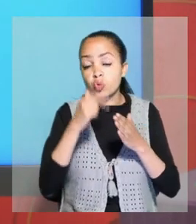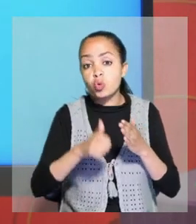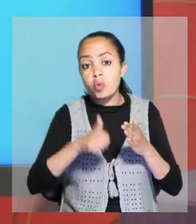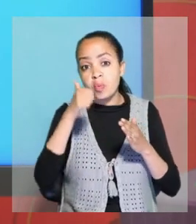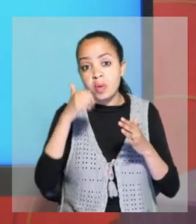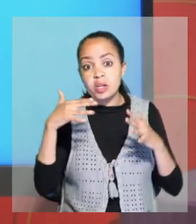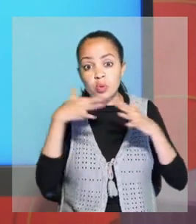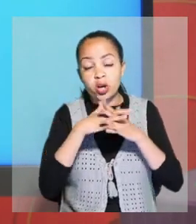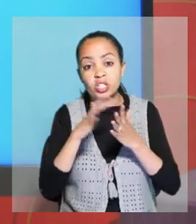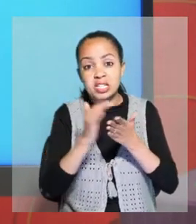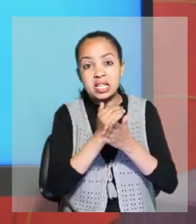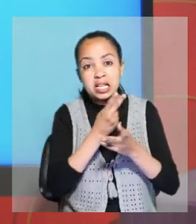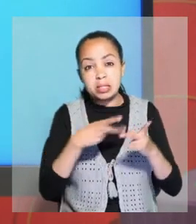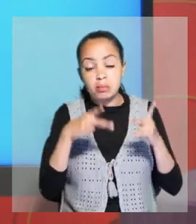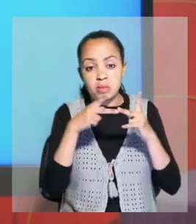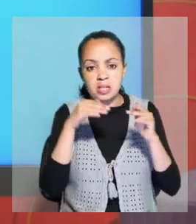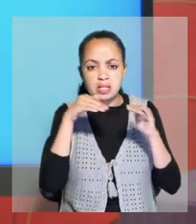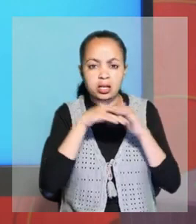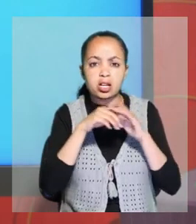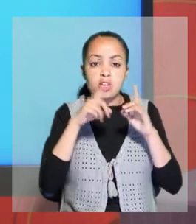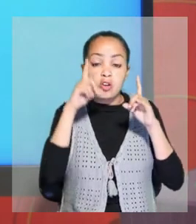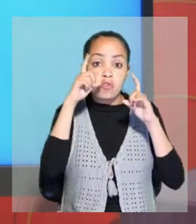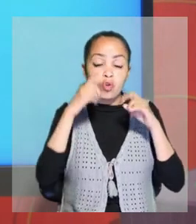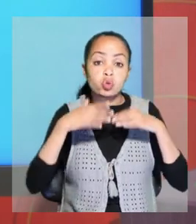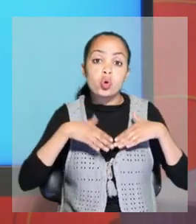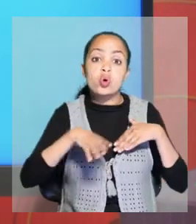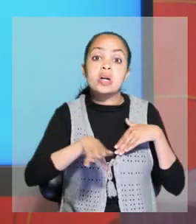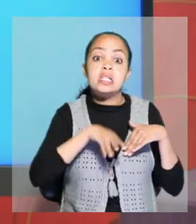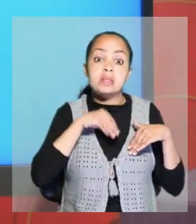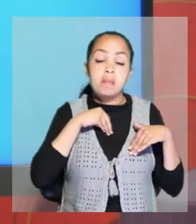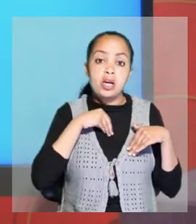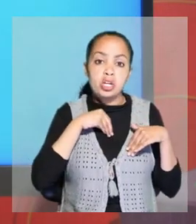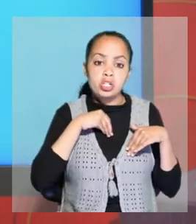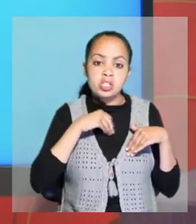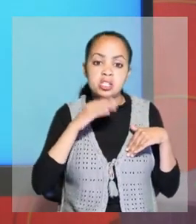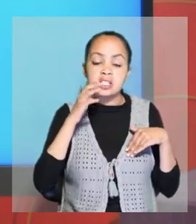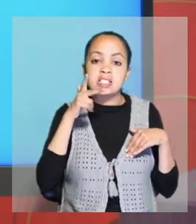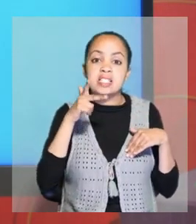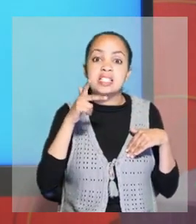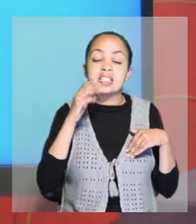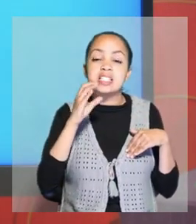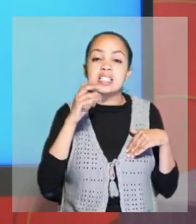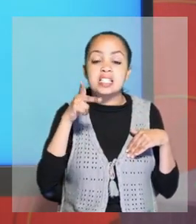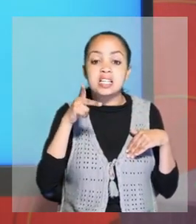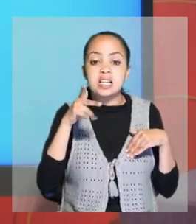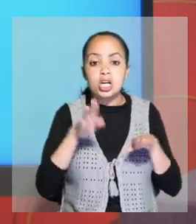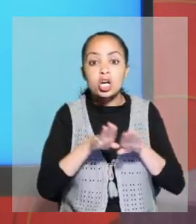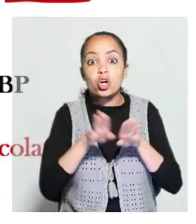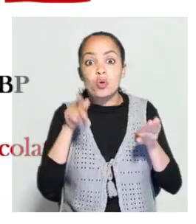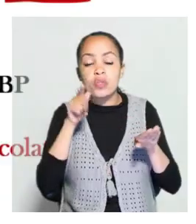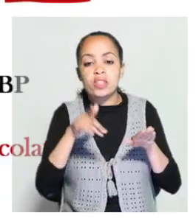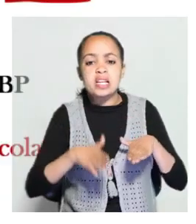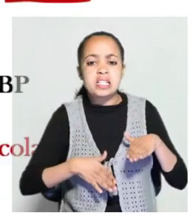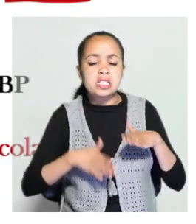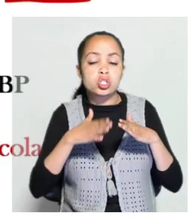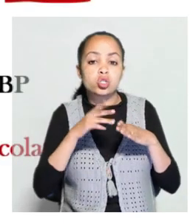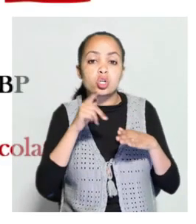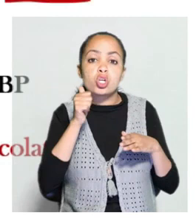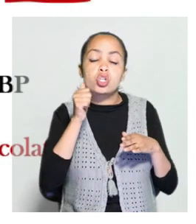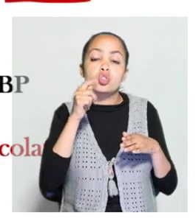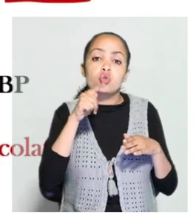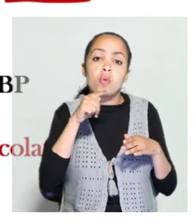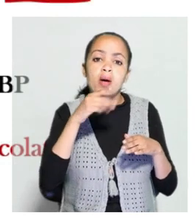reactions that takes place in photorespiration when C3 plants close their stomata during hot